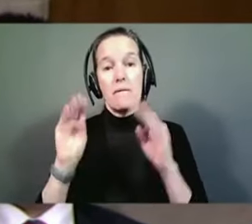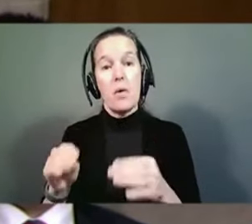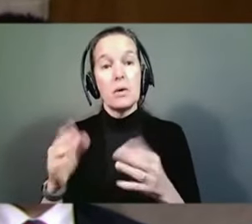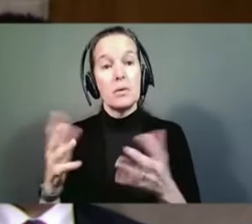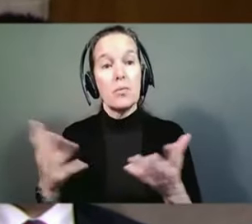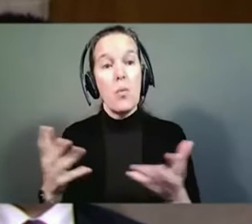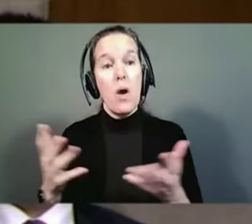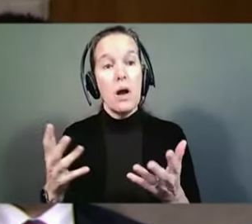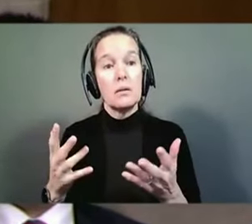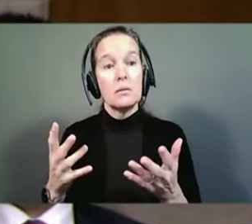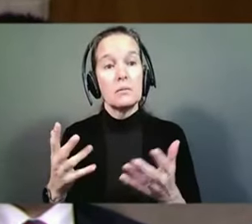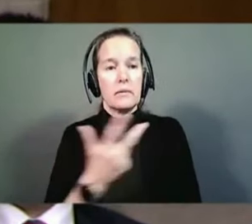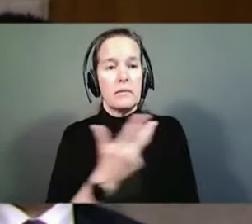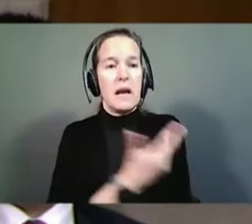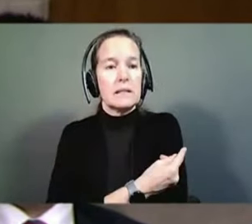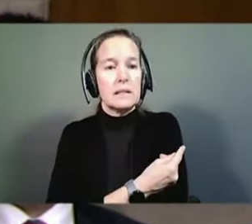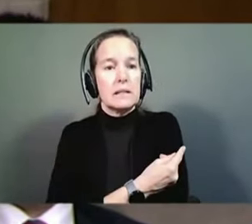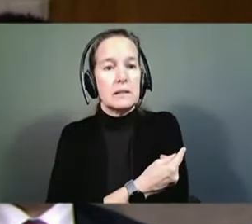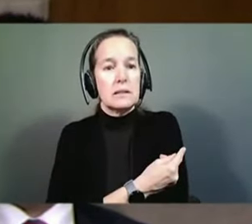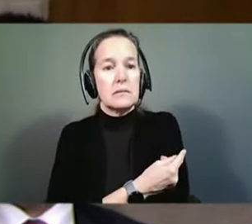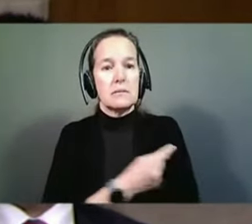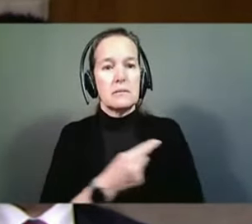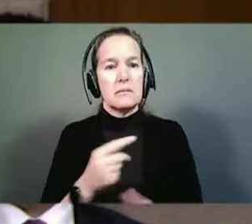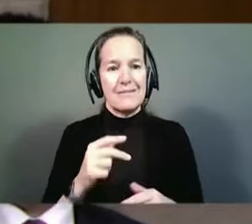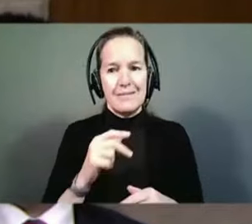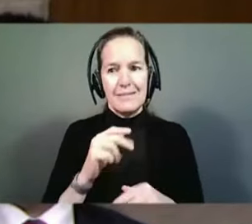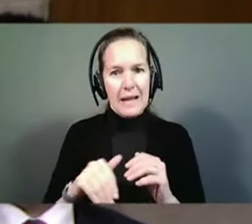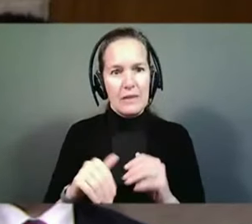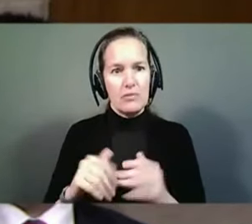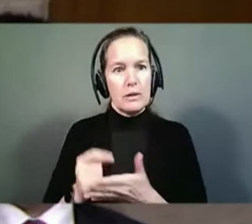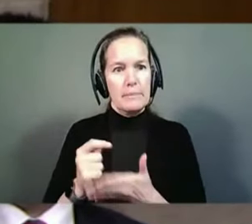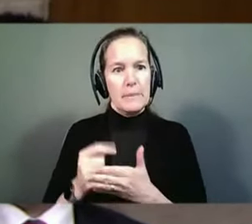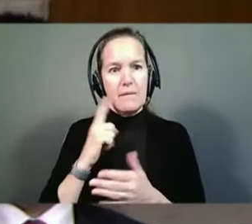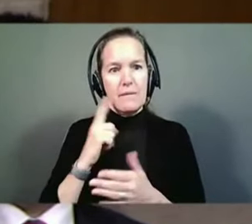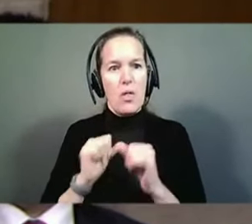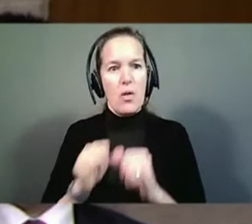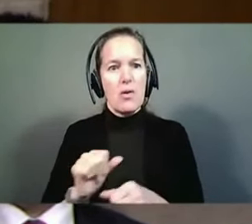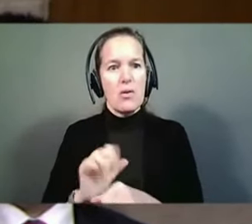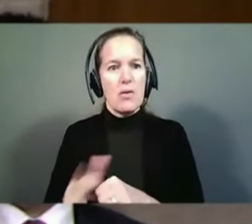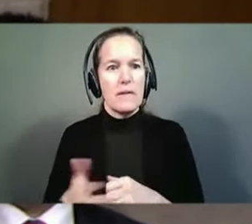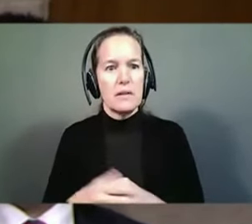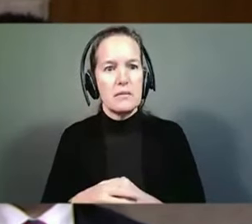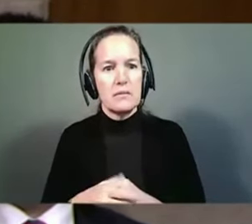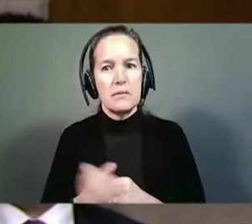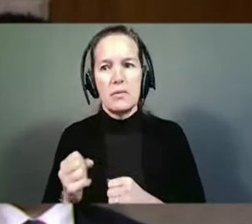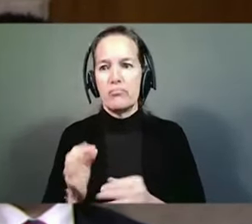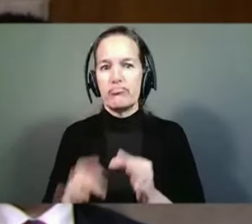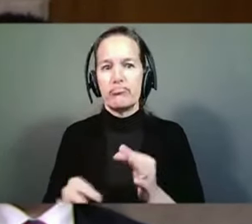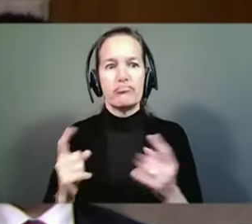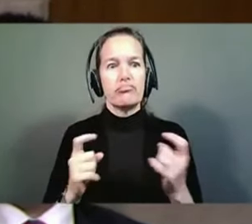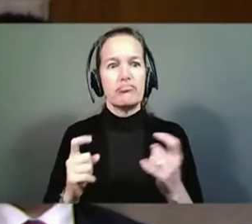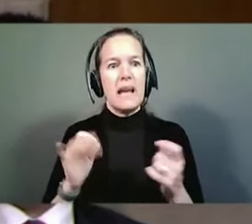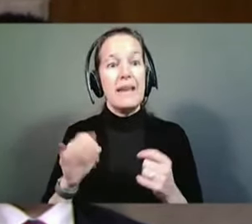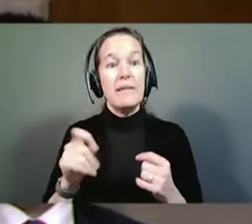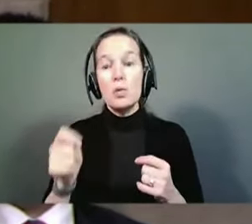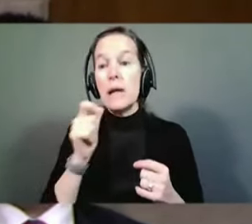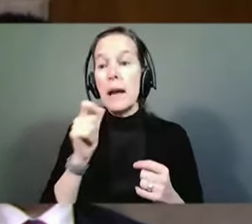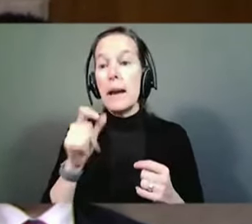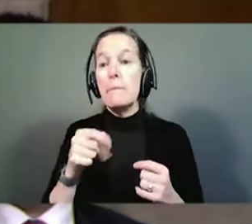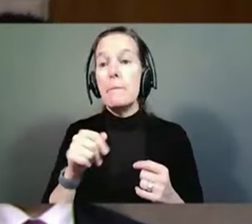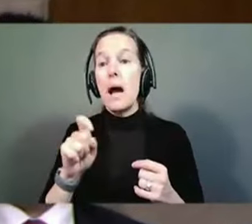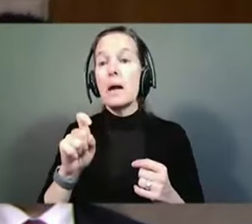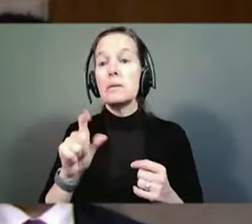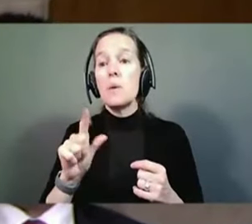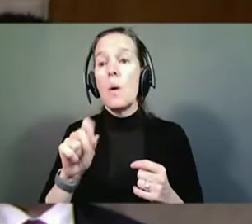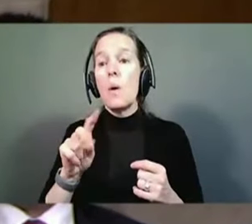guess, vaccines than they are treatment for long COVID. I mean, simple questions still not have been answered. If you take Paxlovid early on, even though you're young and